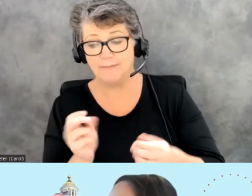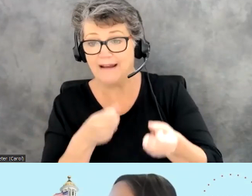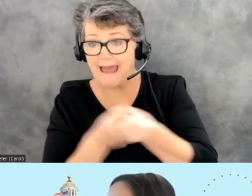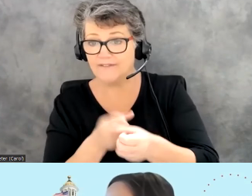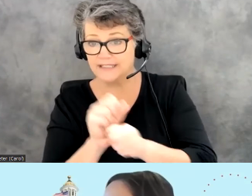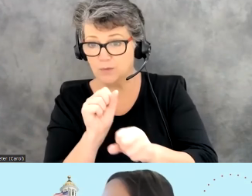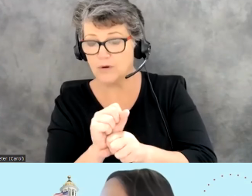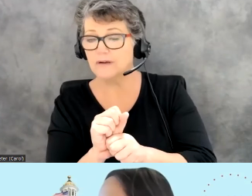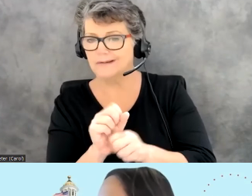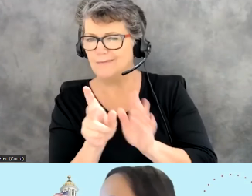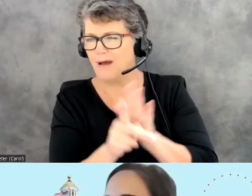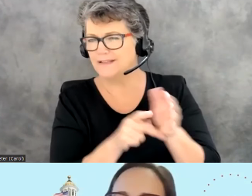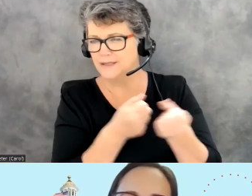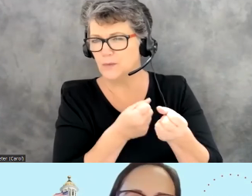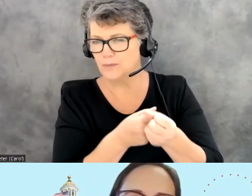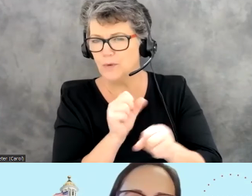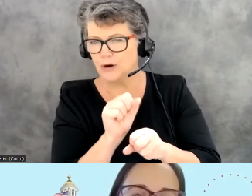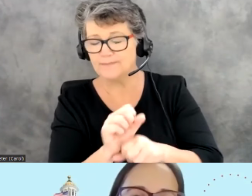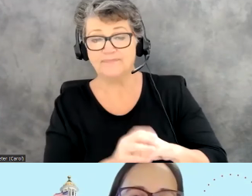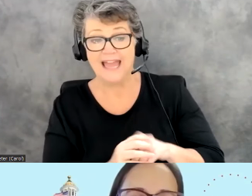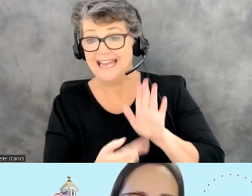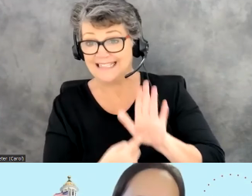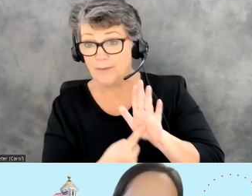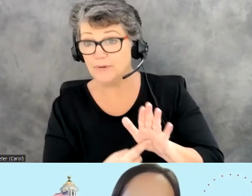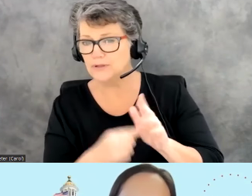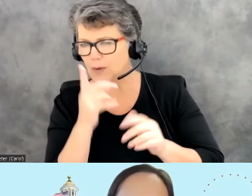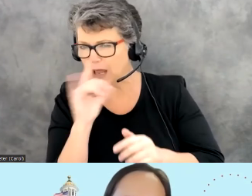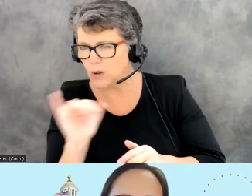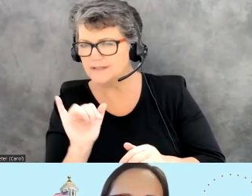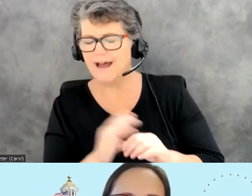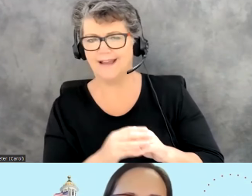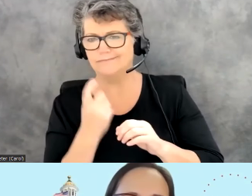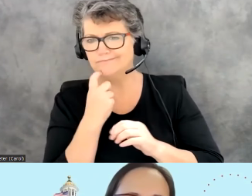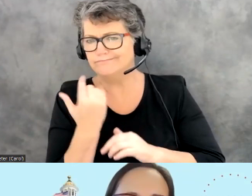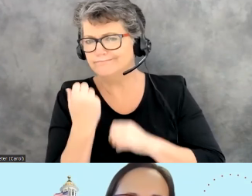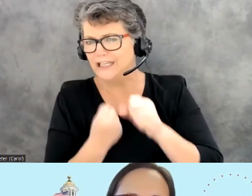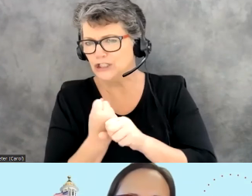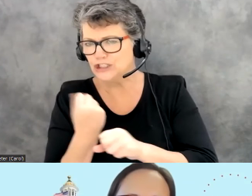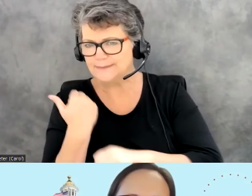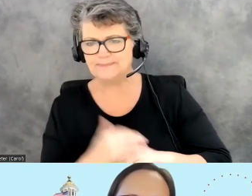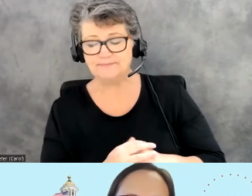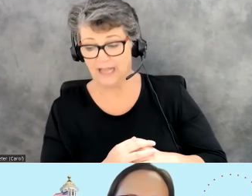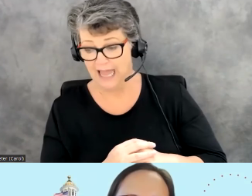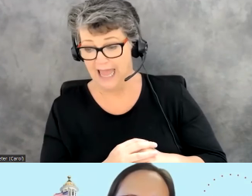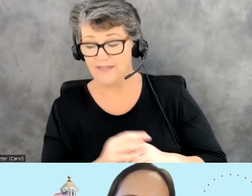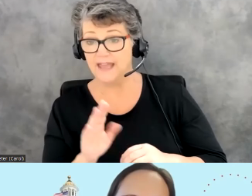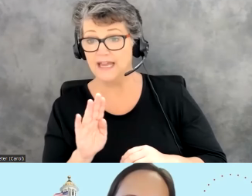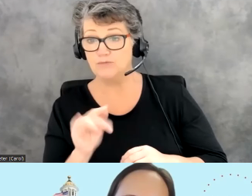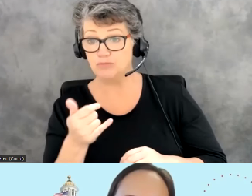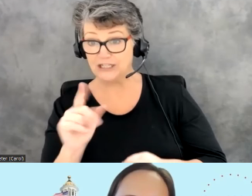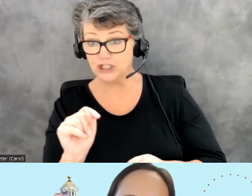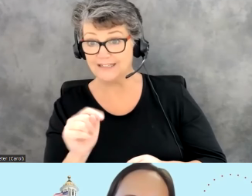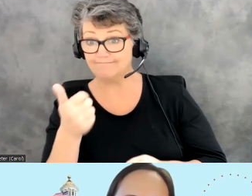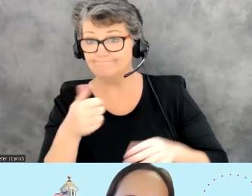and policy work. We'll give some examples about what that's looked like in recent years. And then Bridget's going to dive into